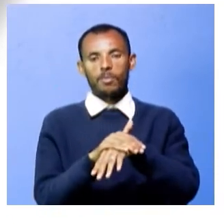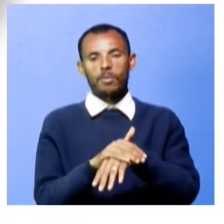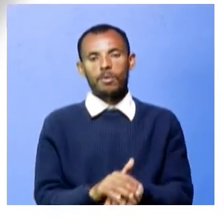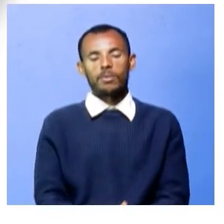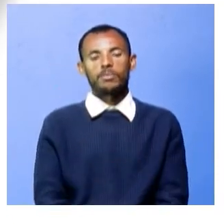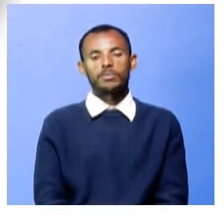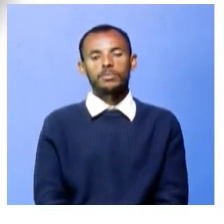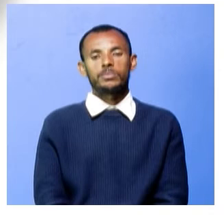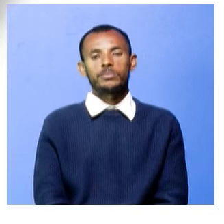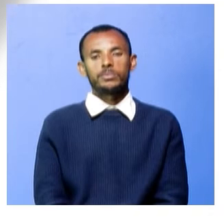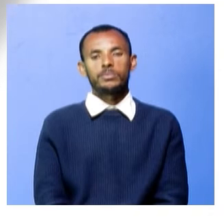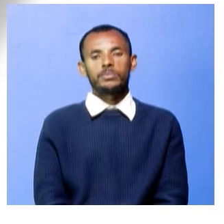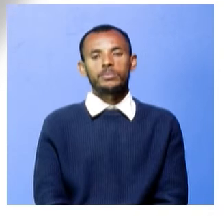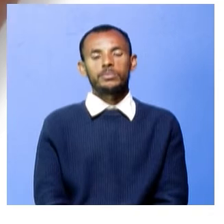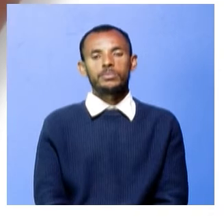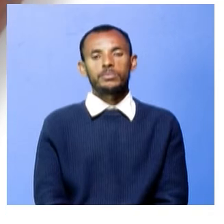one ball.